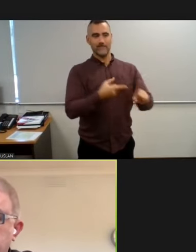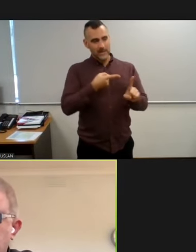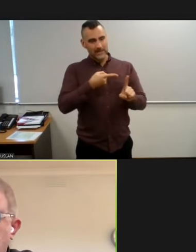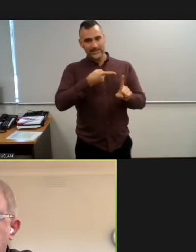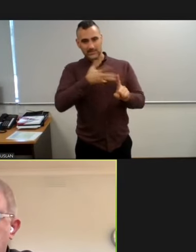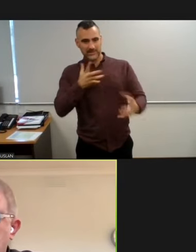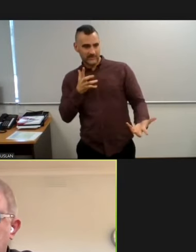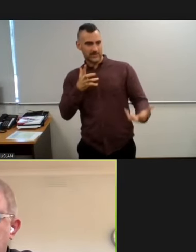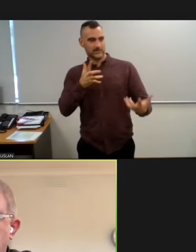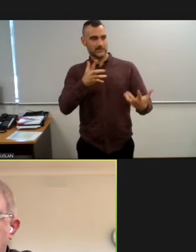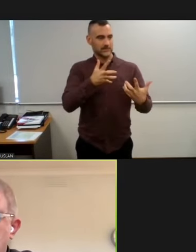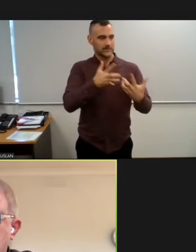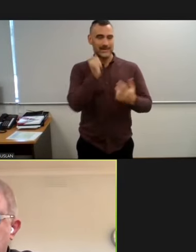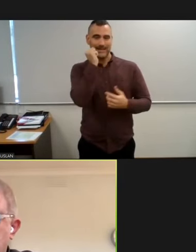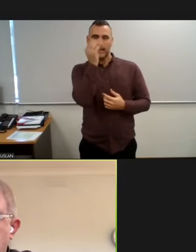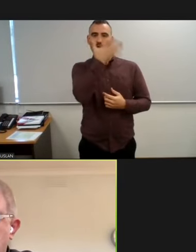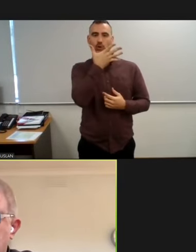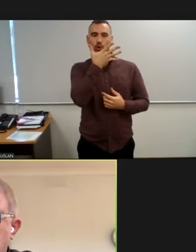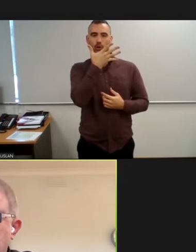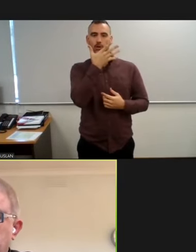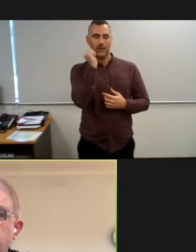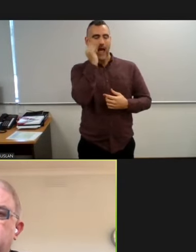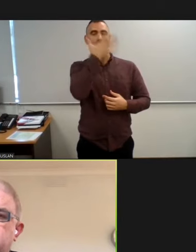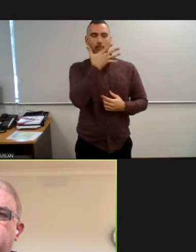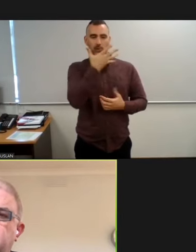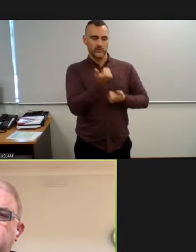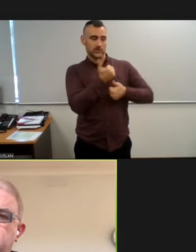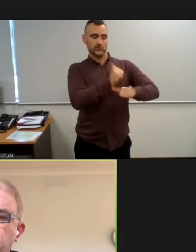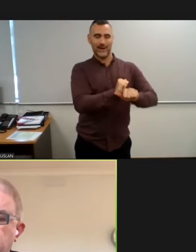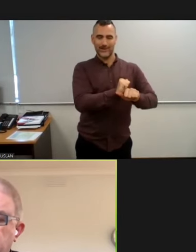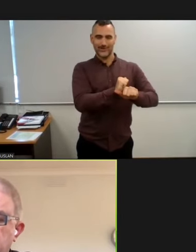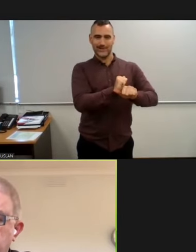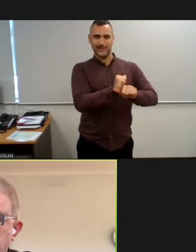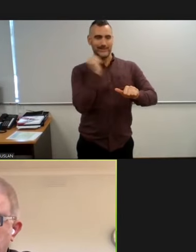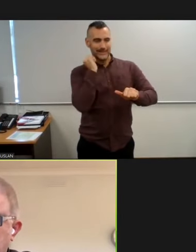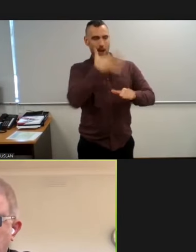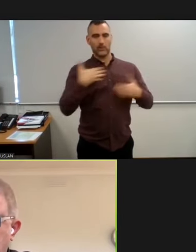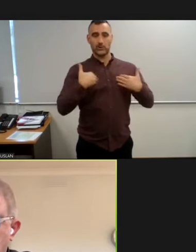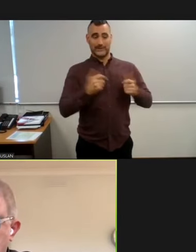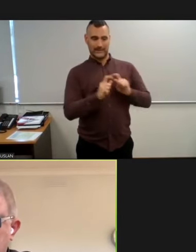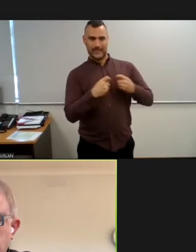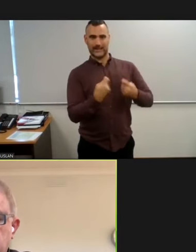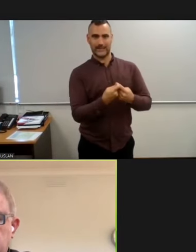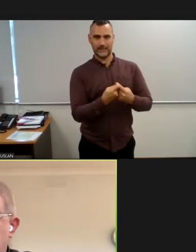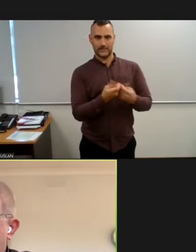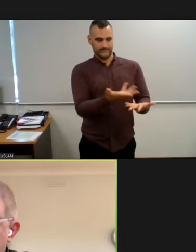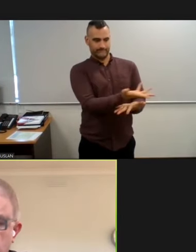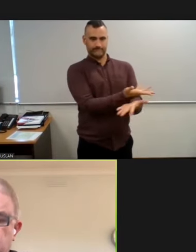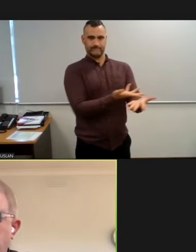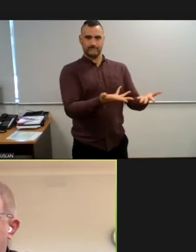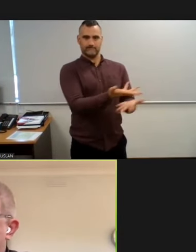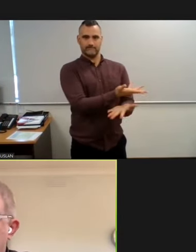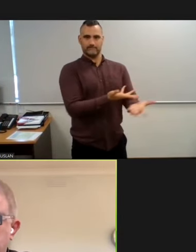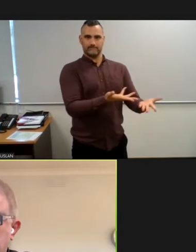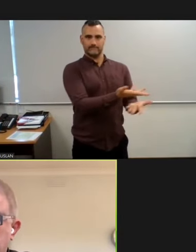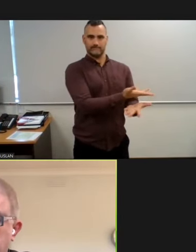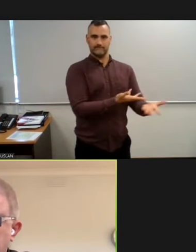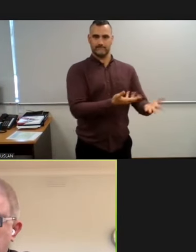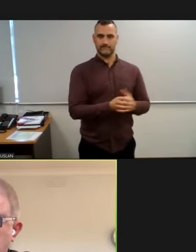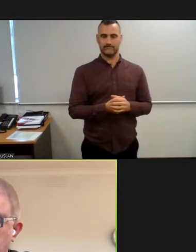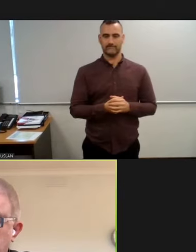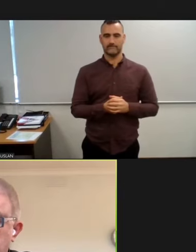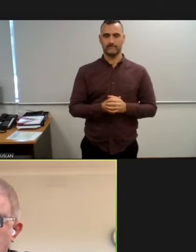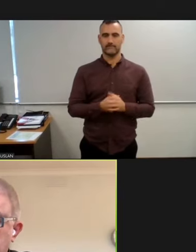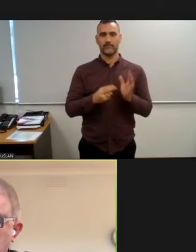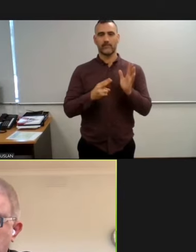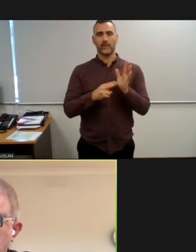Aboriginal strategy and Aboriginal health teams, really tailored to meeting the needs of ACOs. There's been newsletters and all kinds of